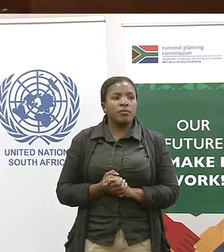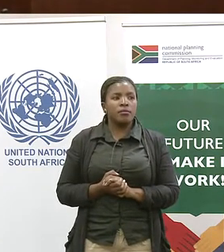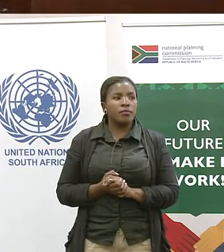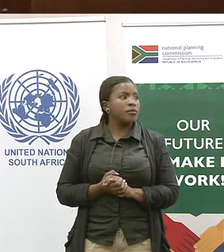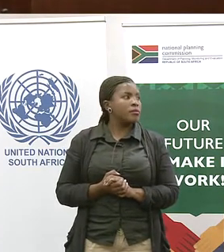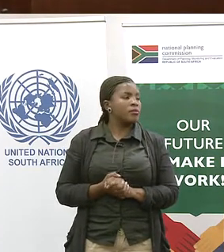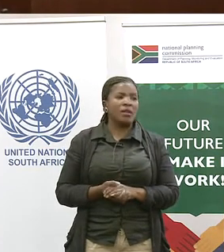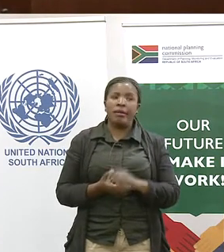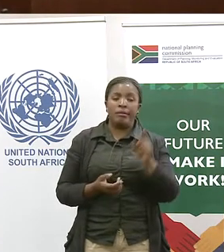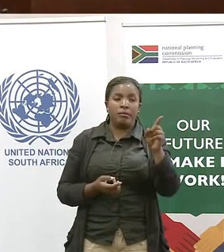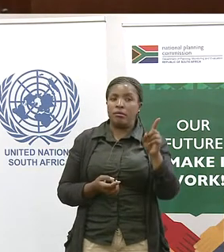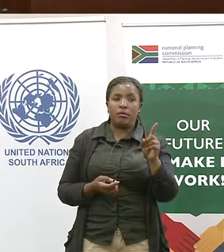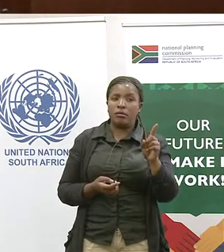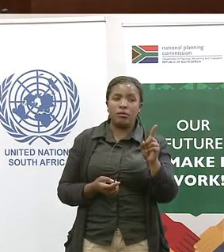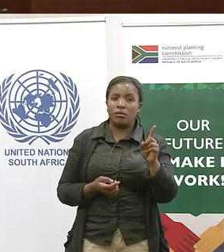That abuse of power.